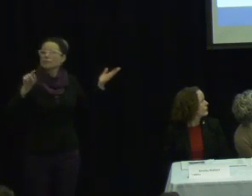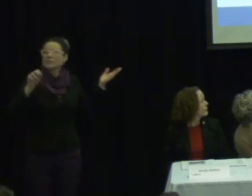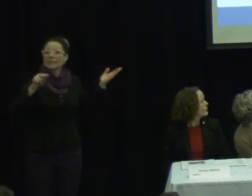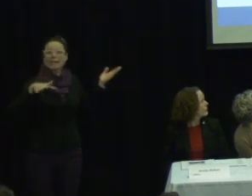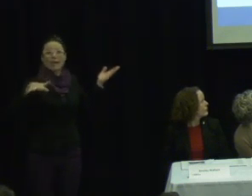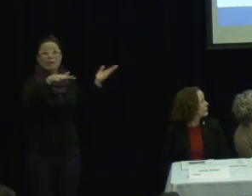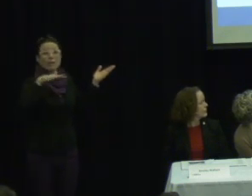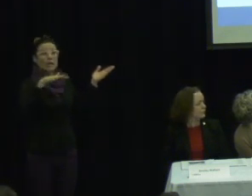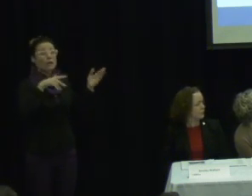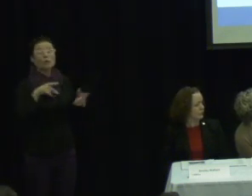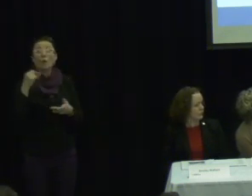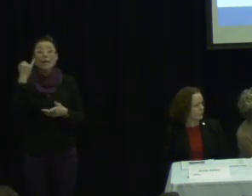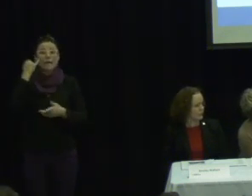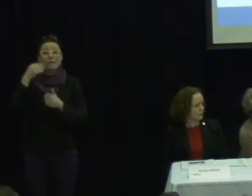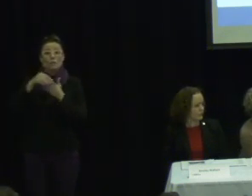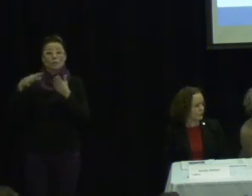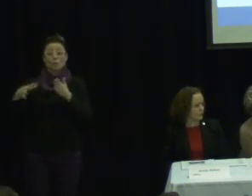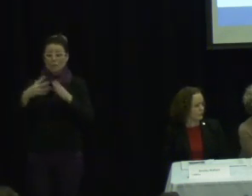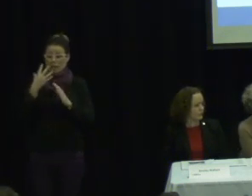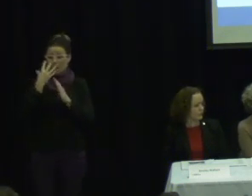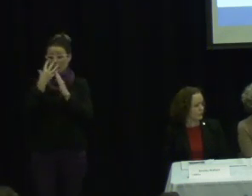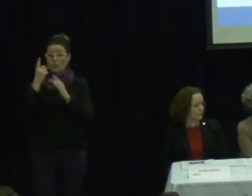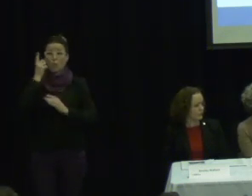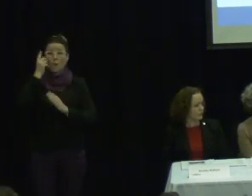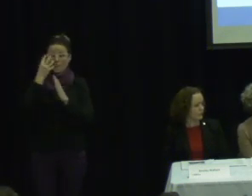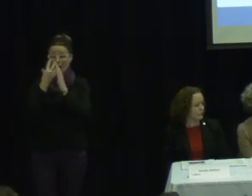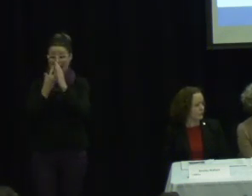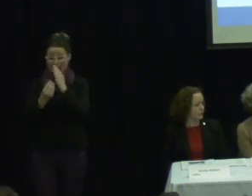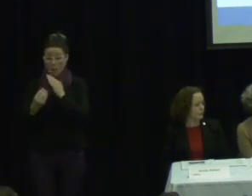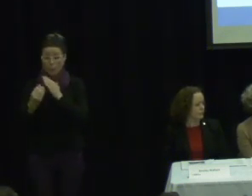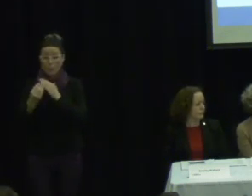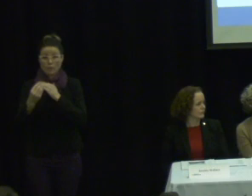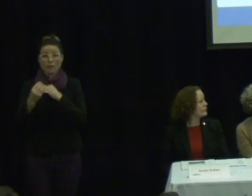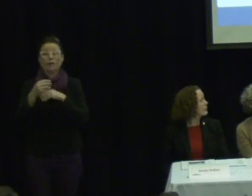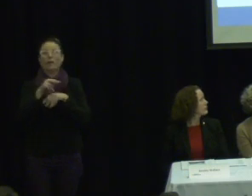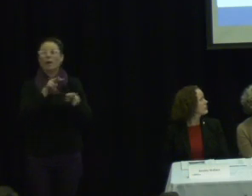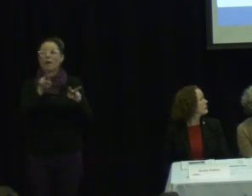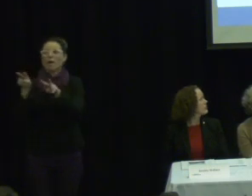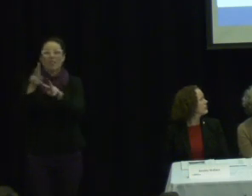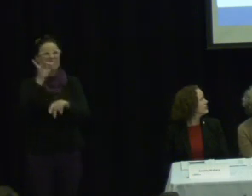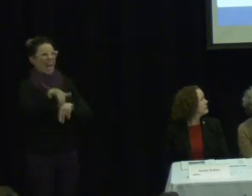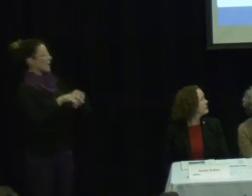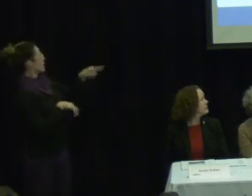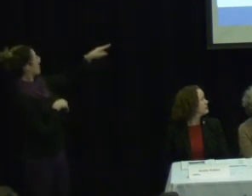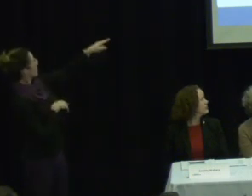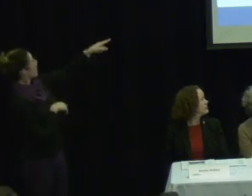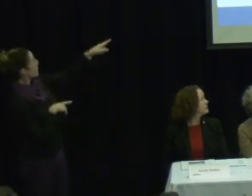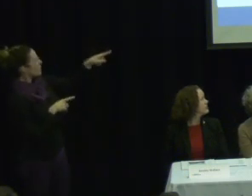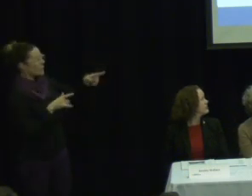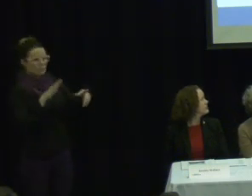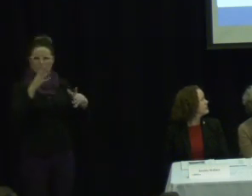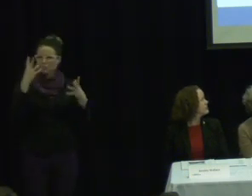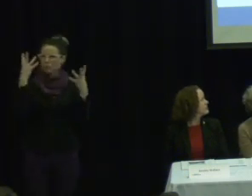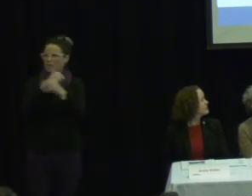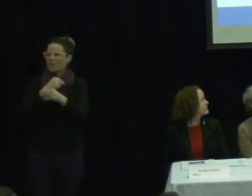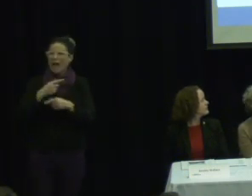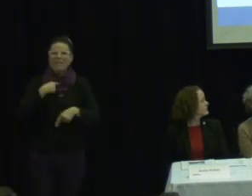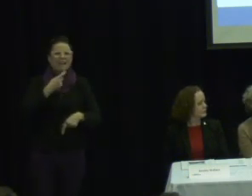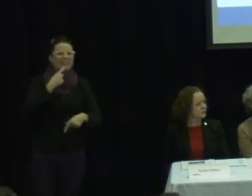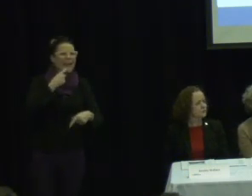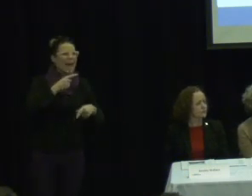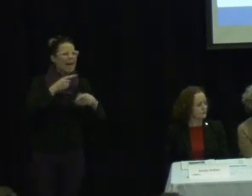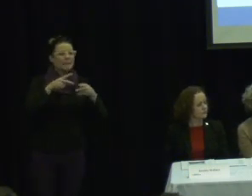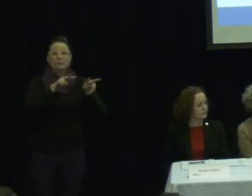students would see if they're coming out of the dormitory, out of the residence hall. It's very attractive, a lot of glass, a lot of self-facing.